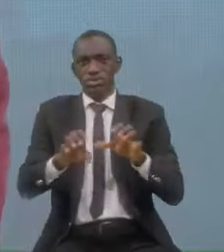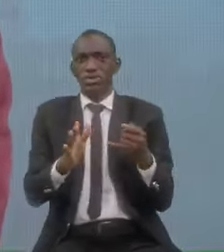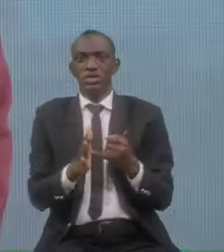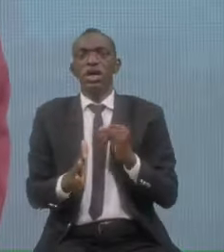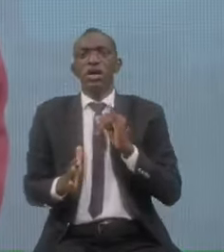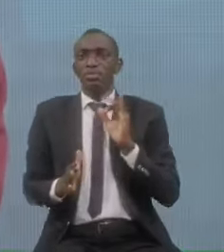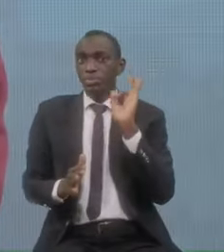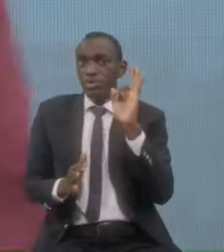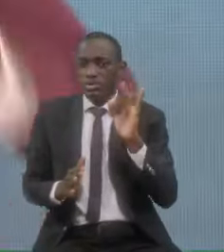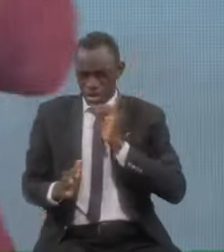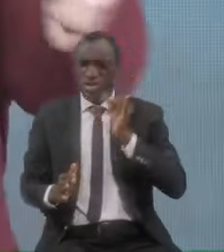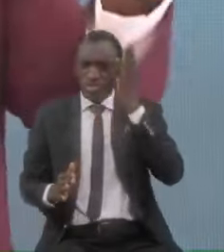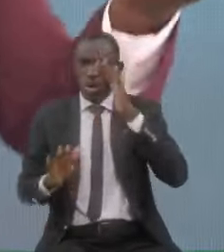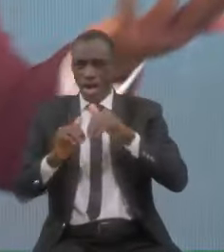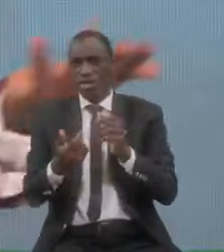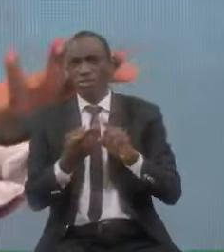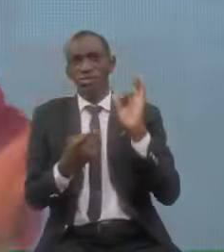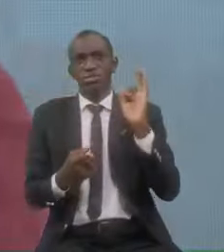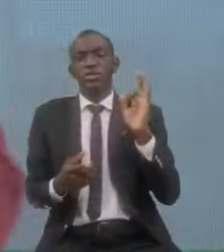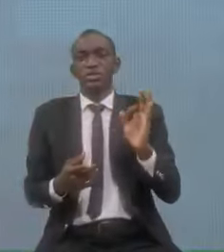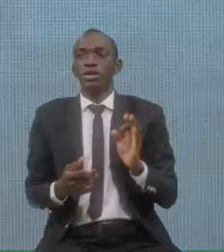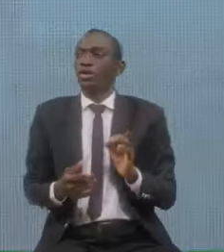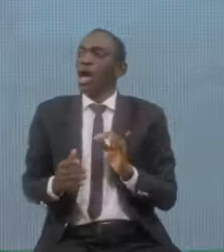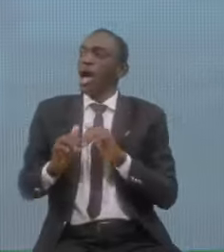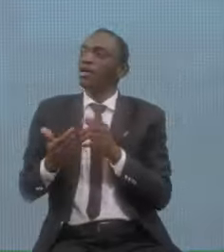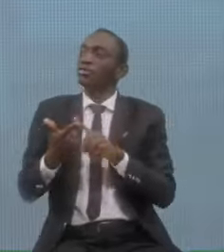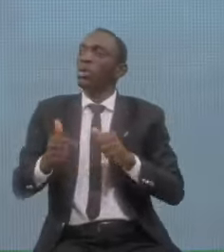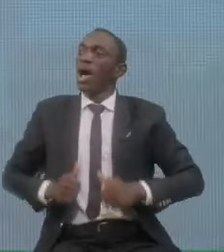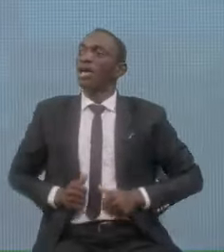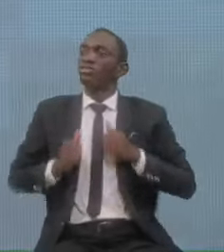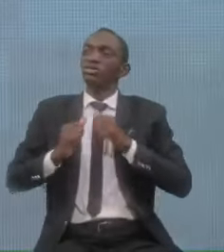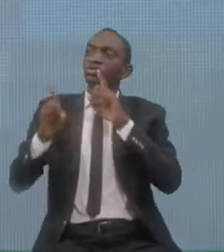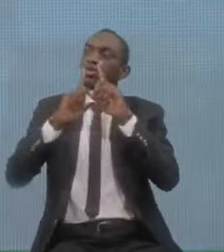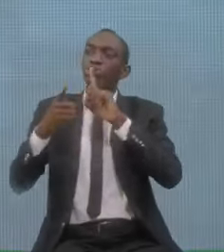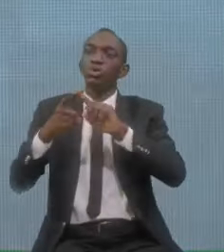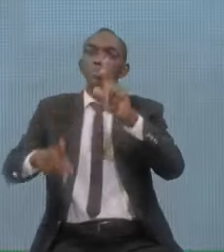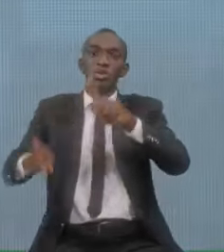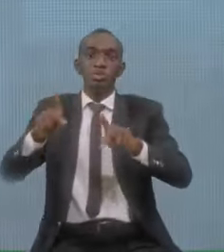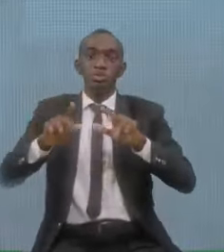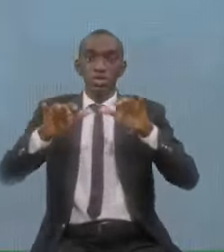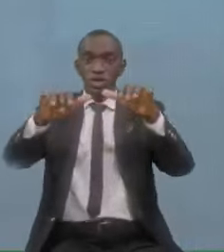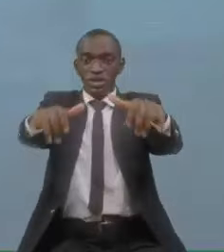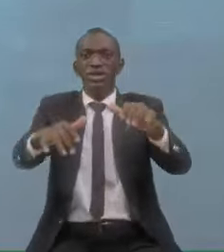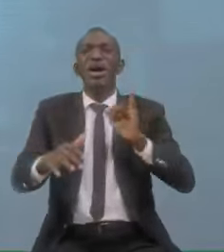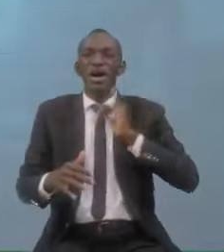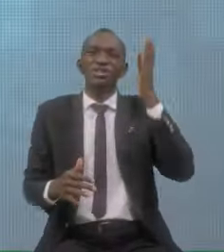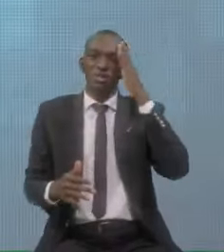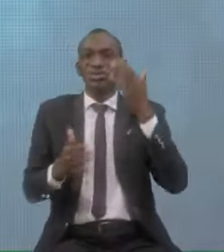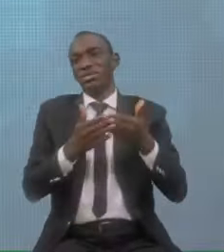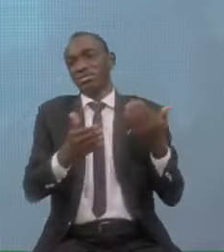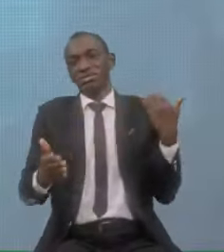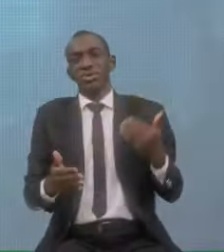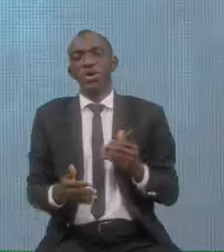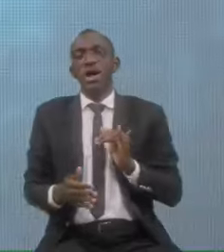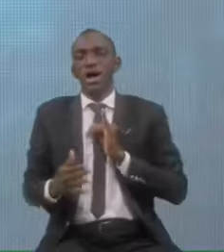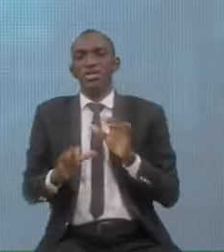how to do that. How to address the congregation, I know how to do that. I've been doing that now for a few